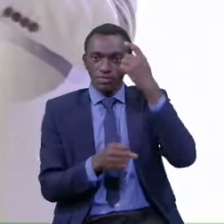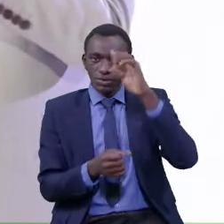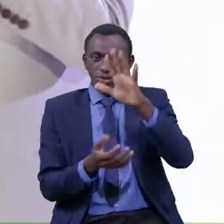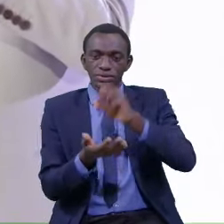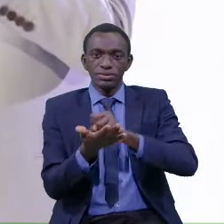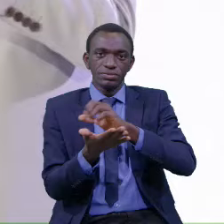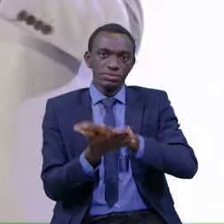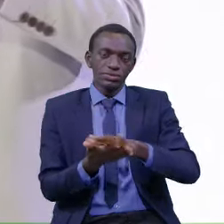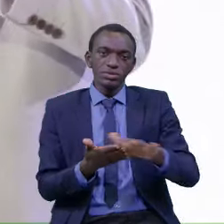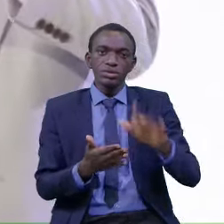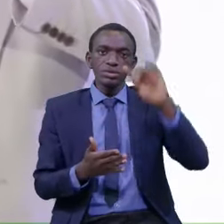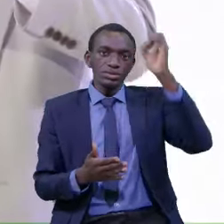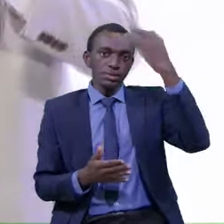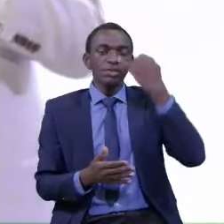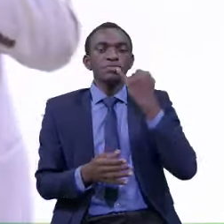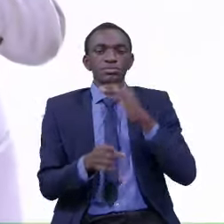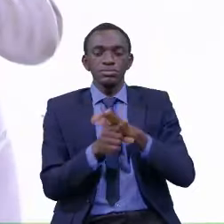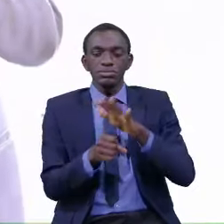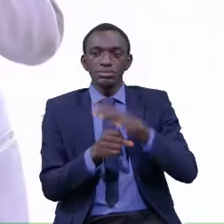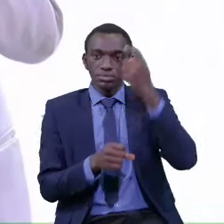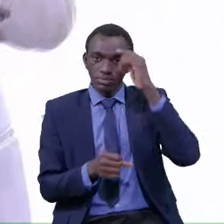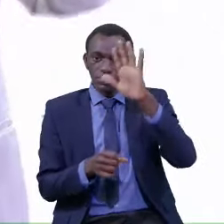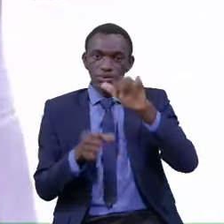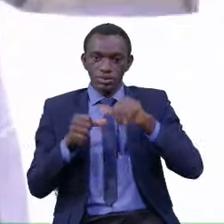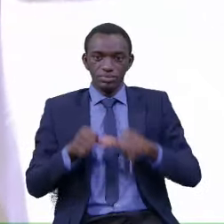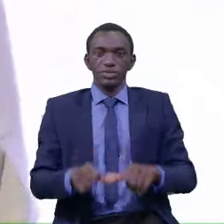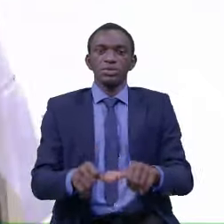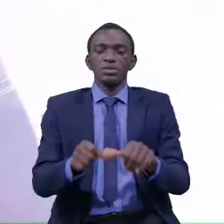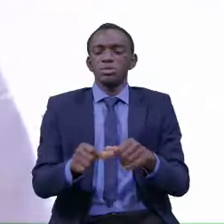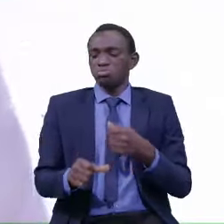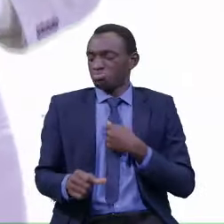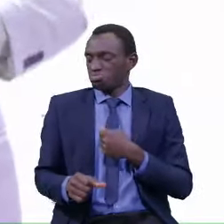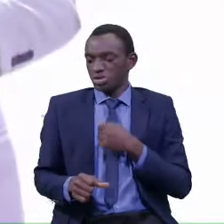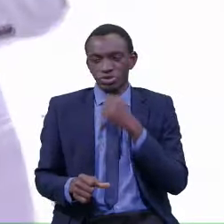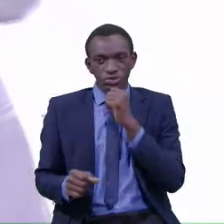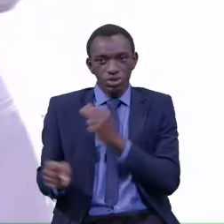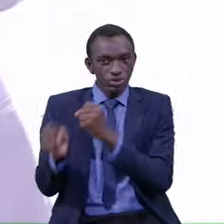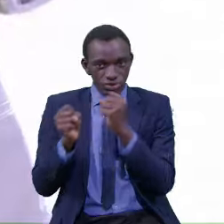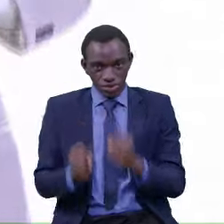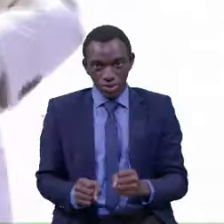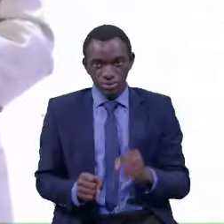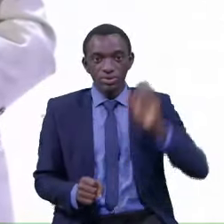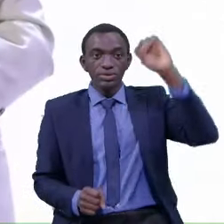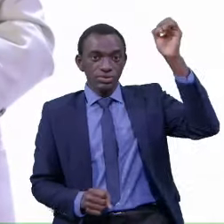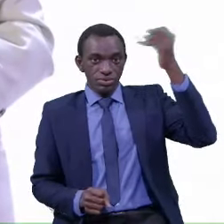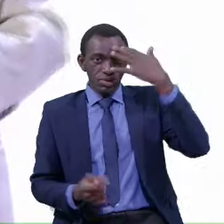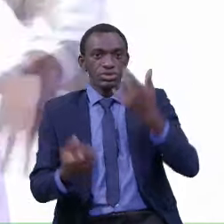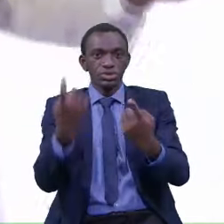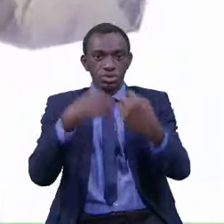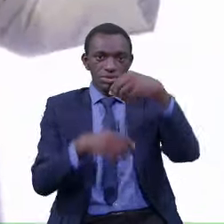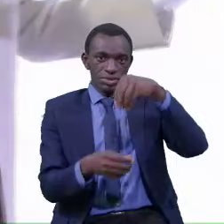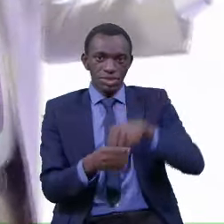your steadfastness. I'm not strong. Grace comes in, makes you